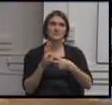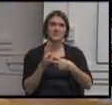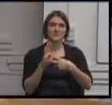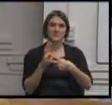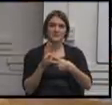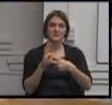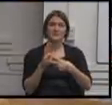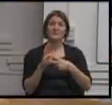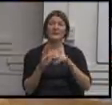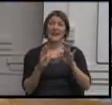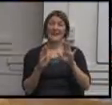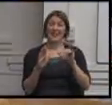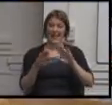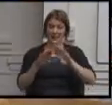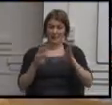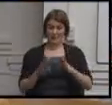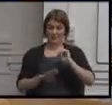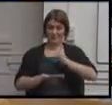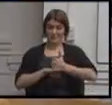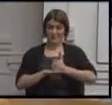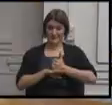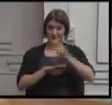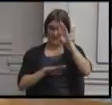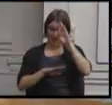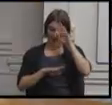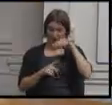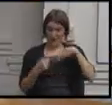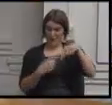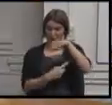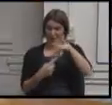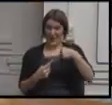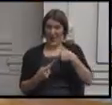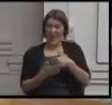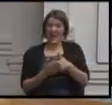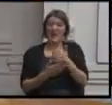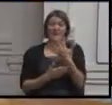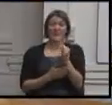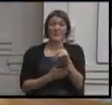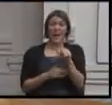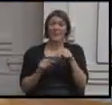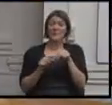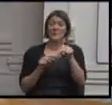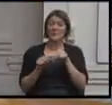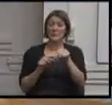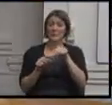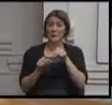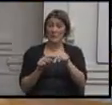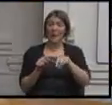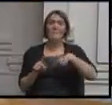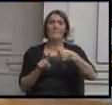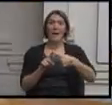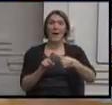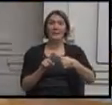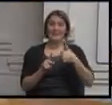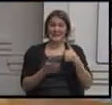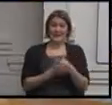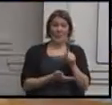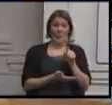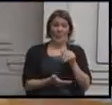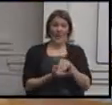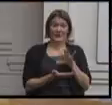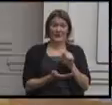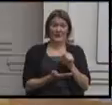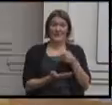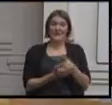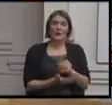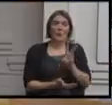5 road miles of a fire station and is within 1,000 feet of an